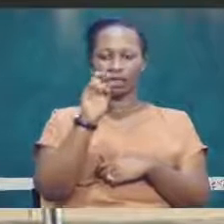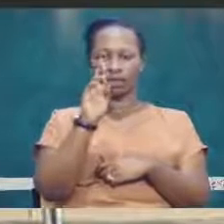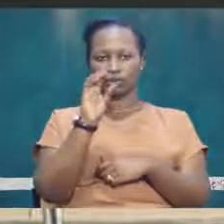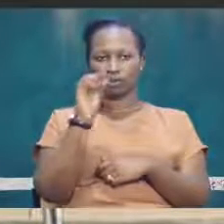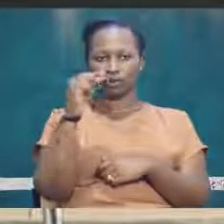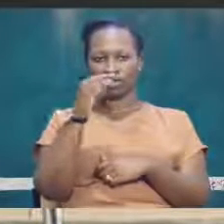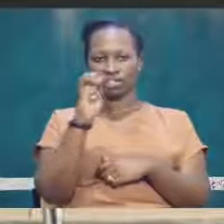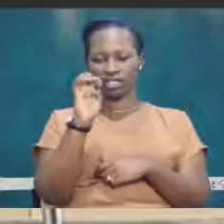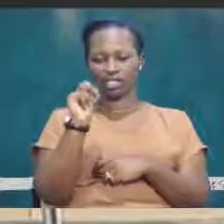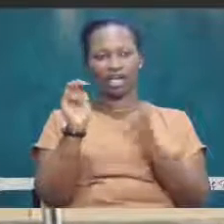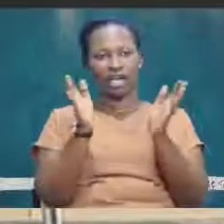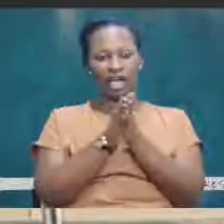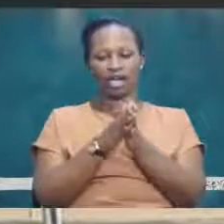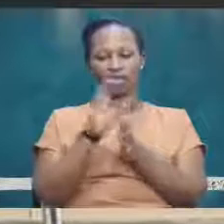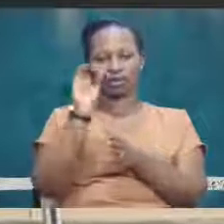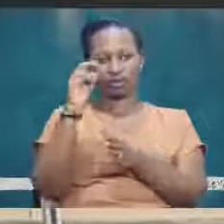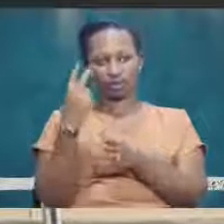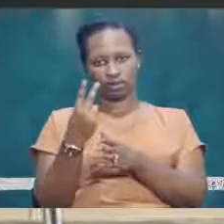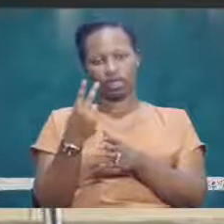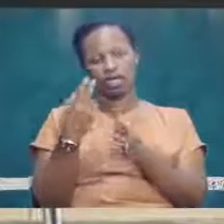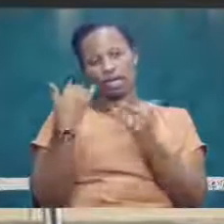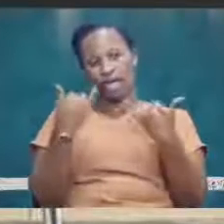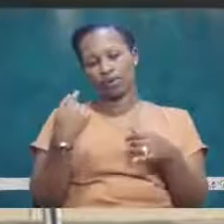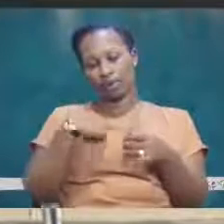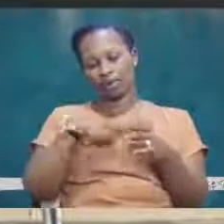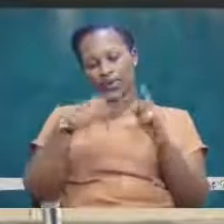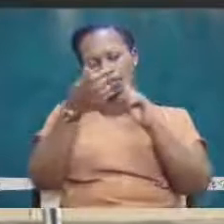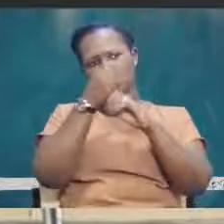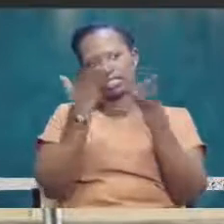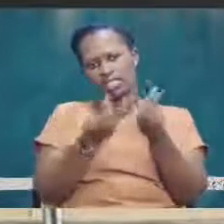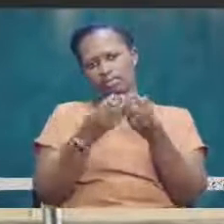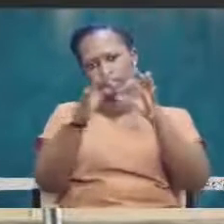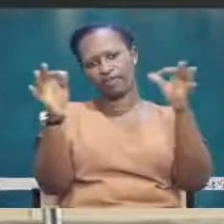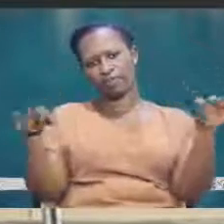a simple formula for glucose. Glucose